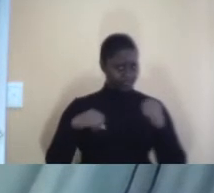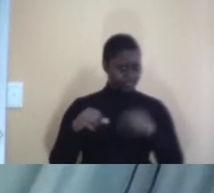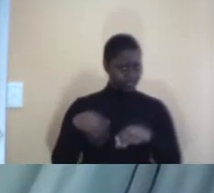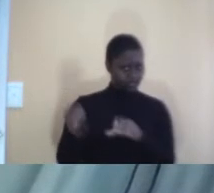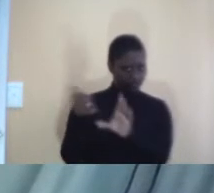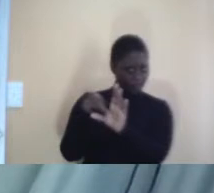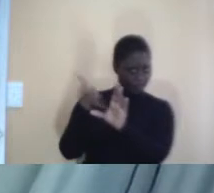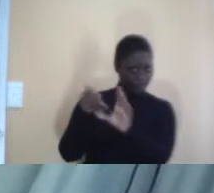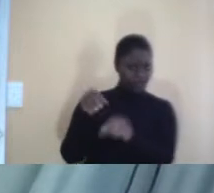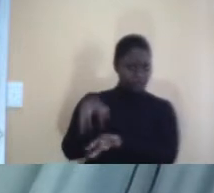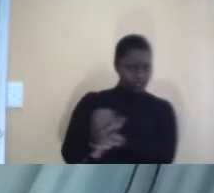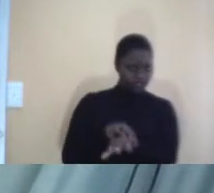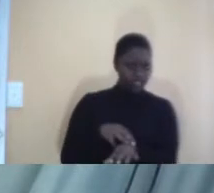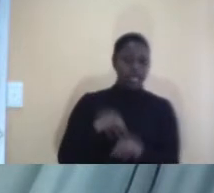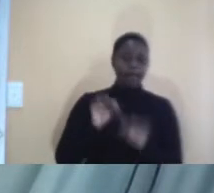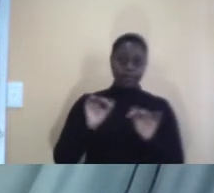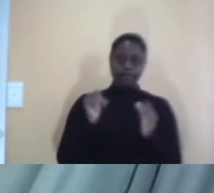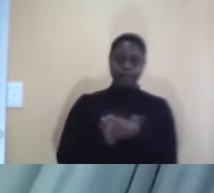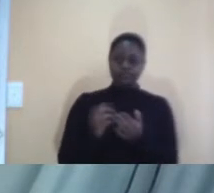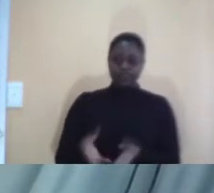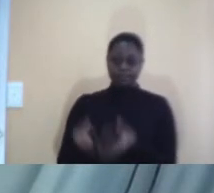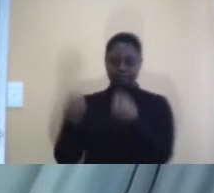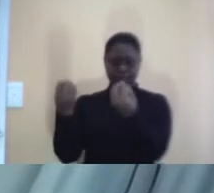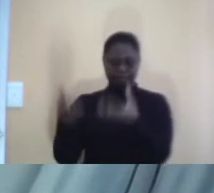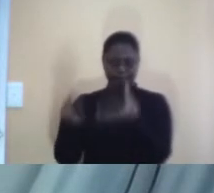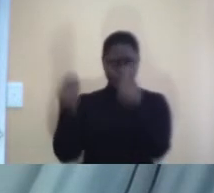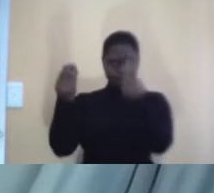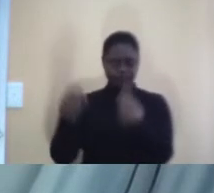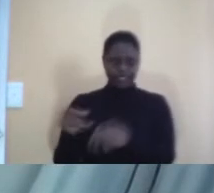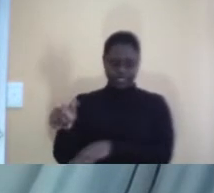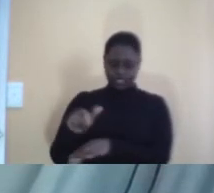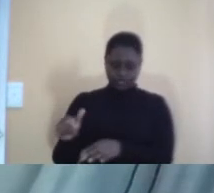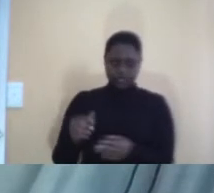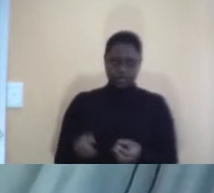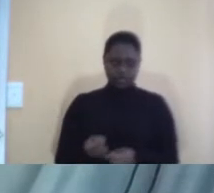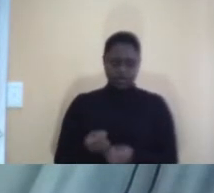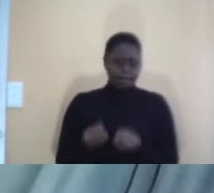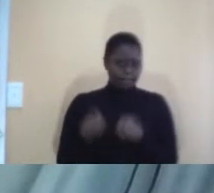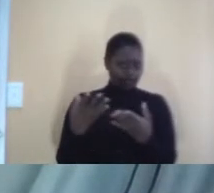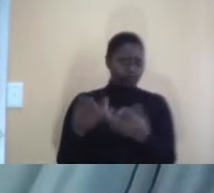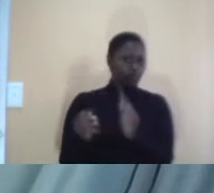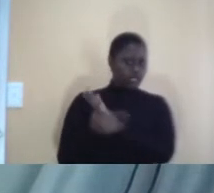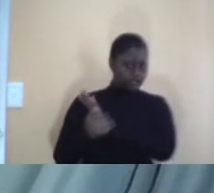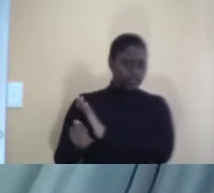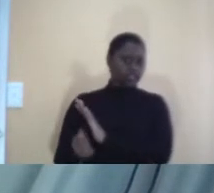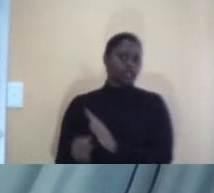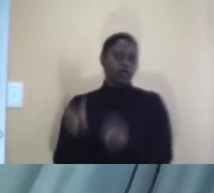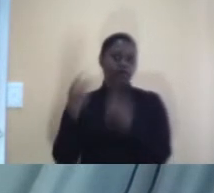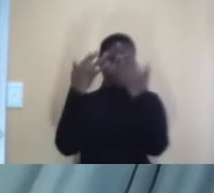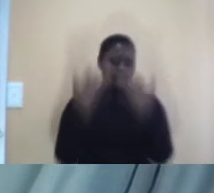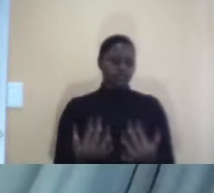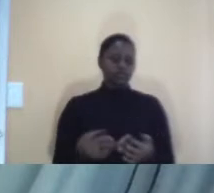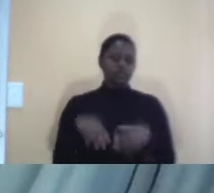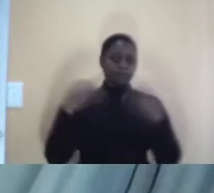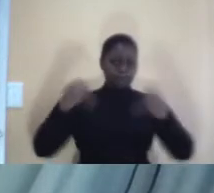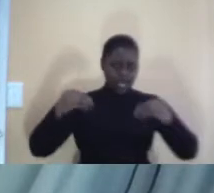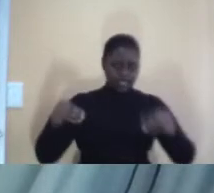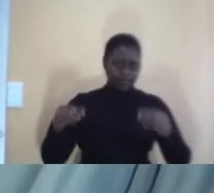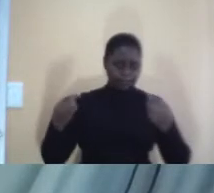people must be given land to farm. They must be provided with skills, finance, market,